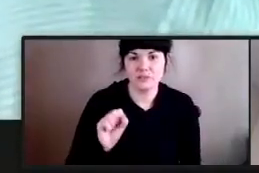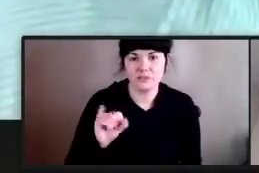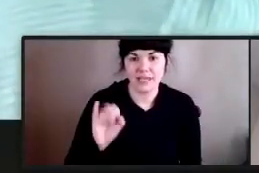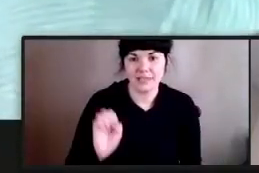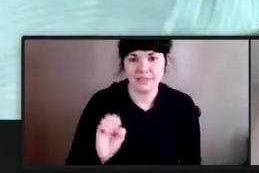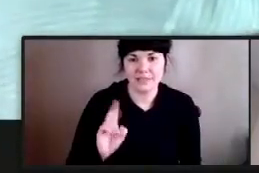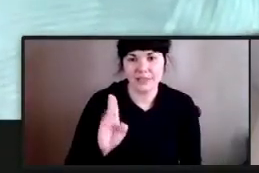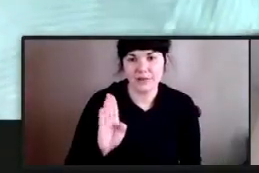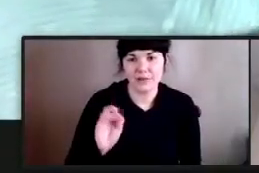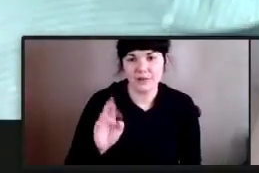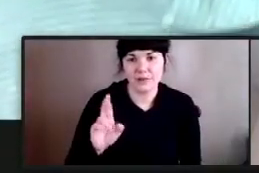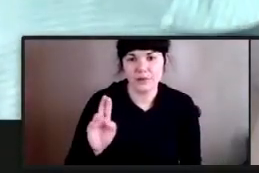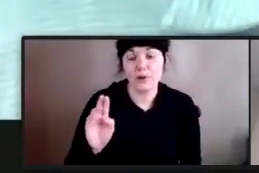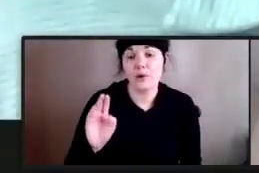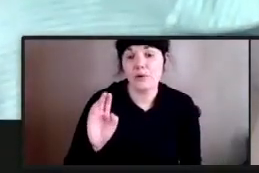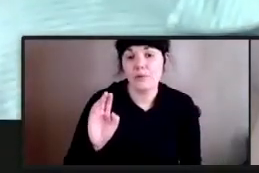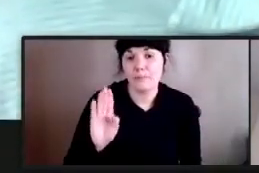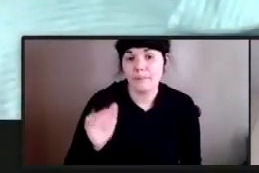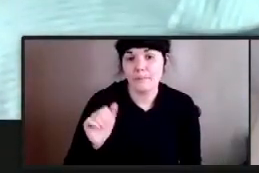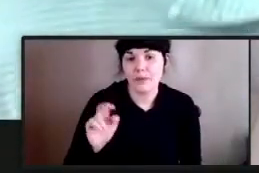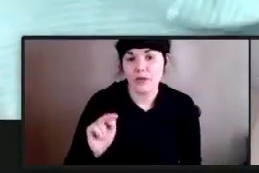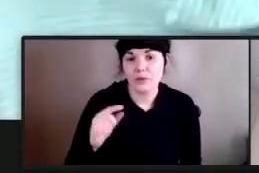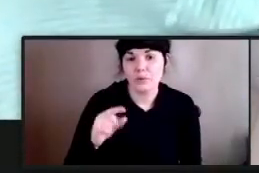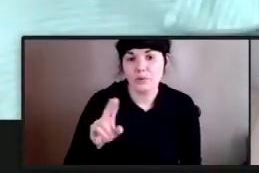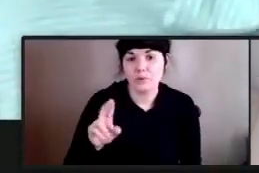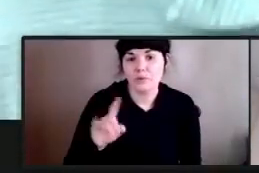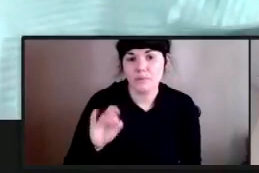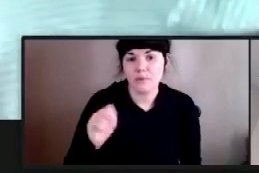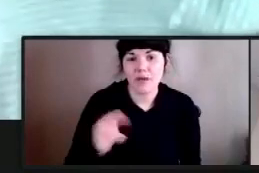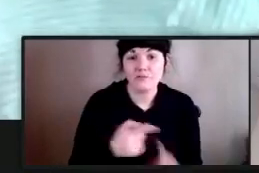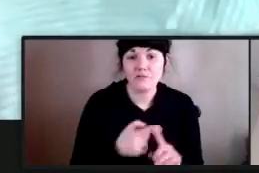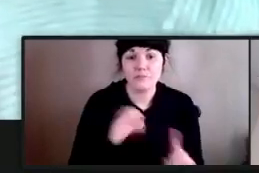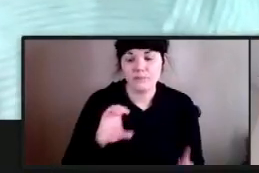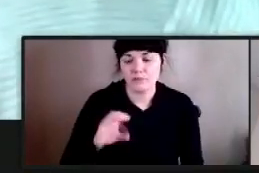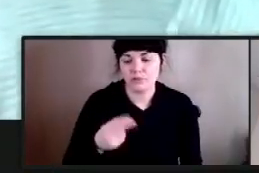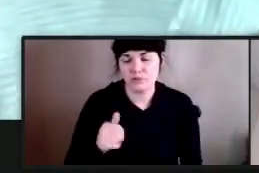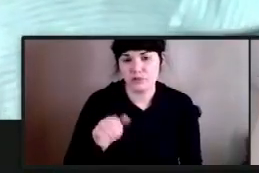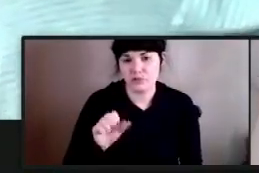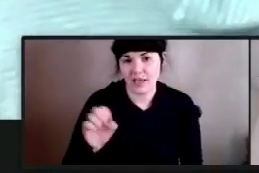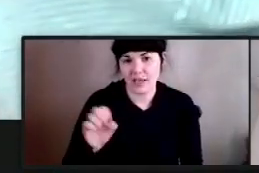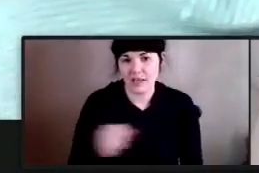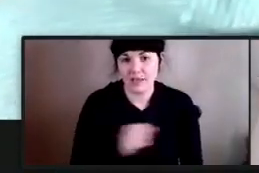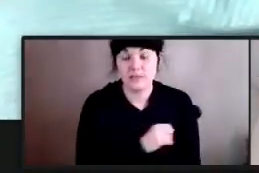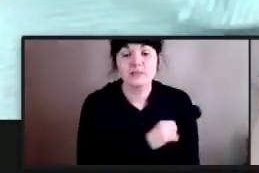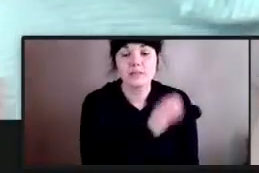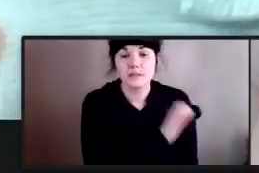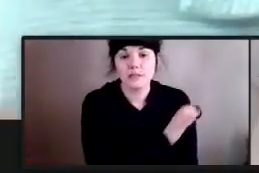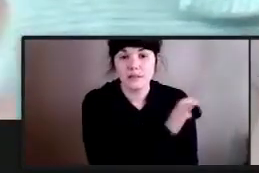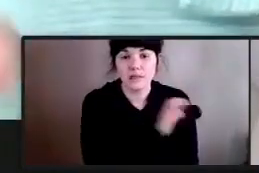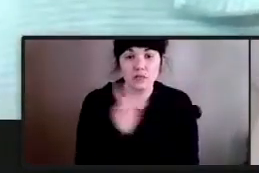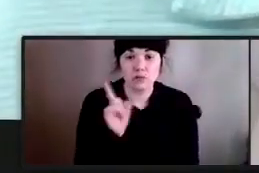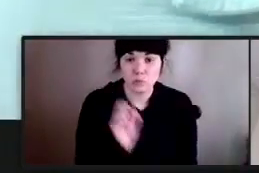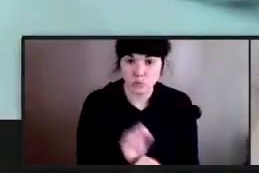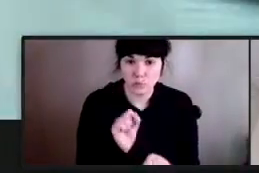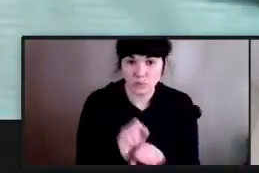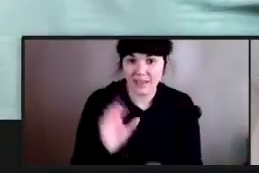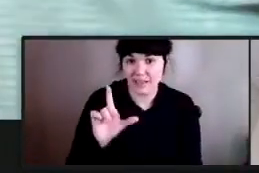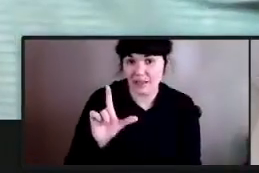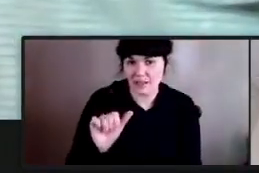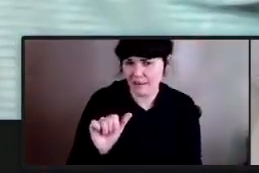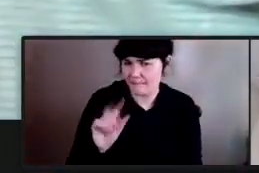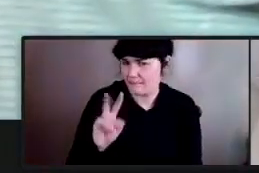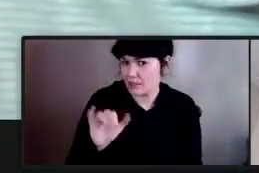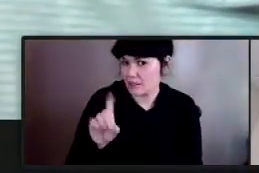at Chas Clinic. She is leads the work that's happening at LaVita. And today, we started